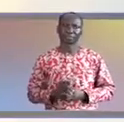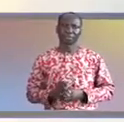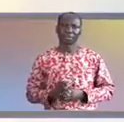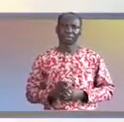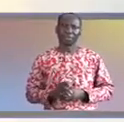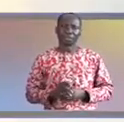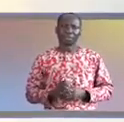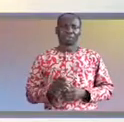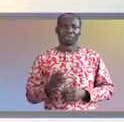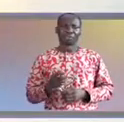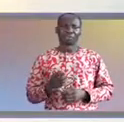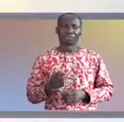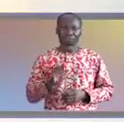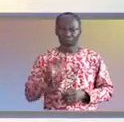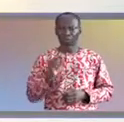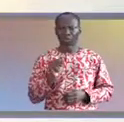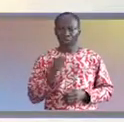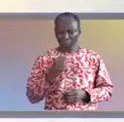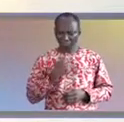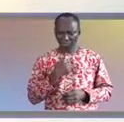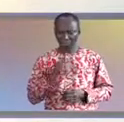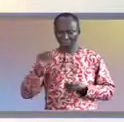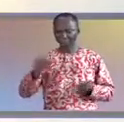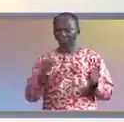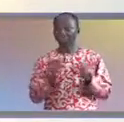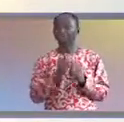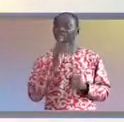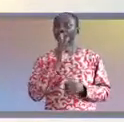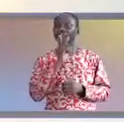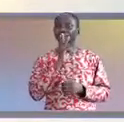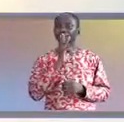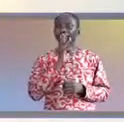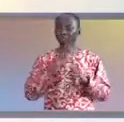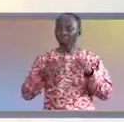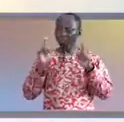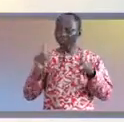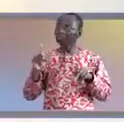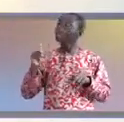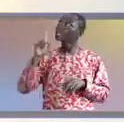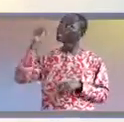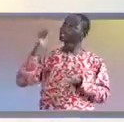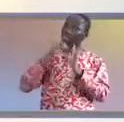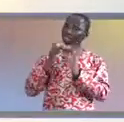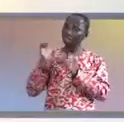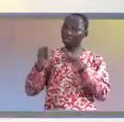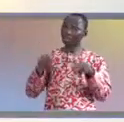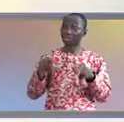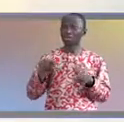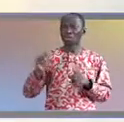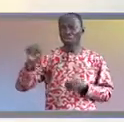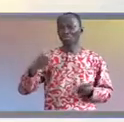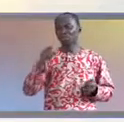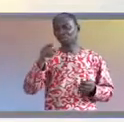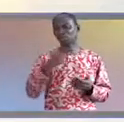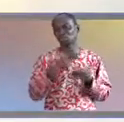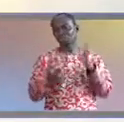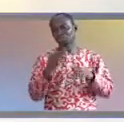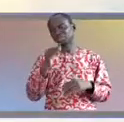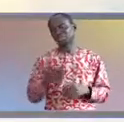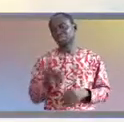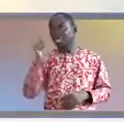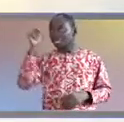nsuo na bo mwesu, Yohane no no. Or see na di odi mechi reba no. Ono na obabo mwesu honhom kronkron mu. Ono